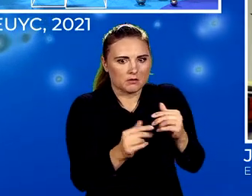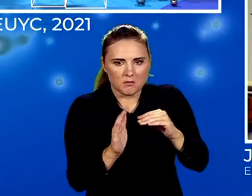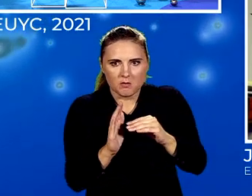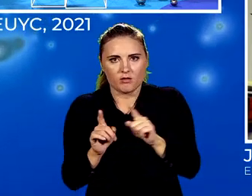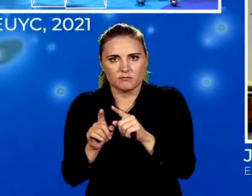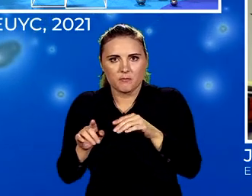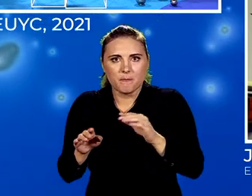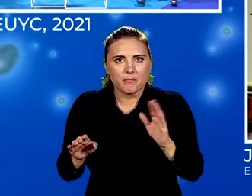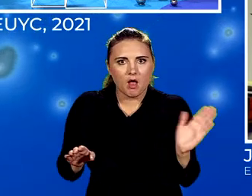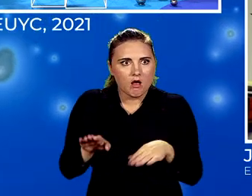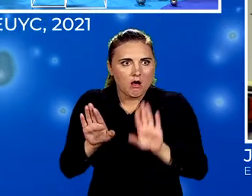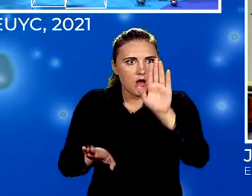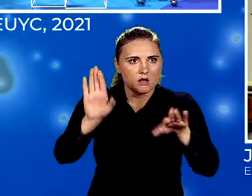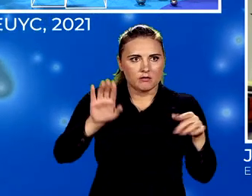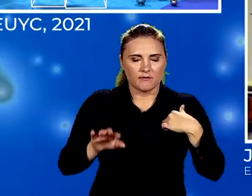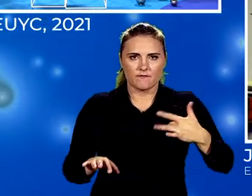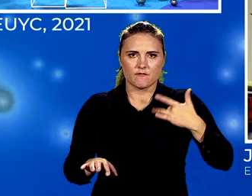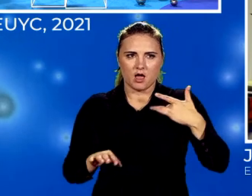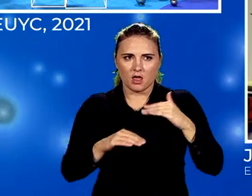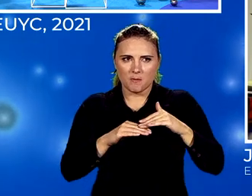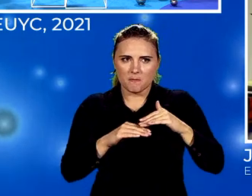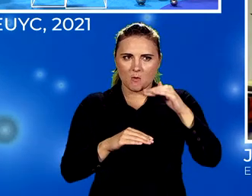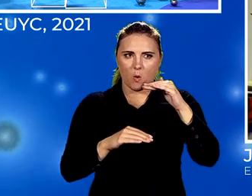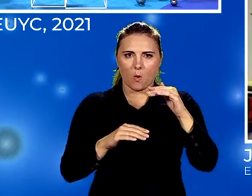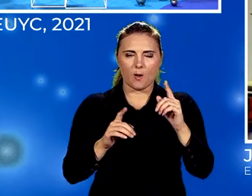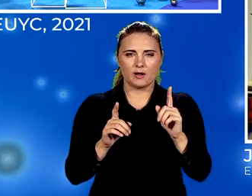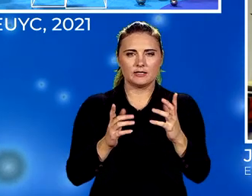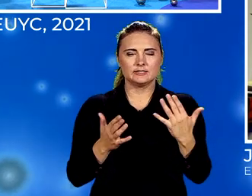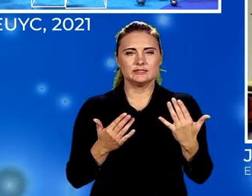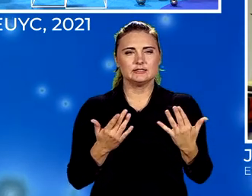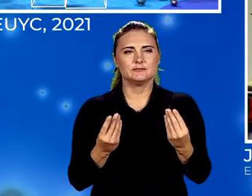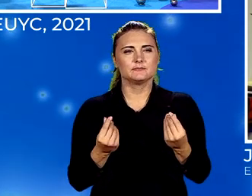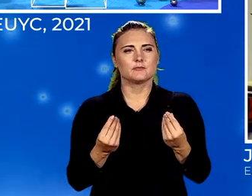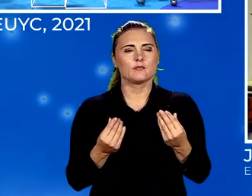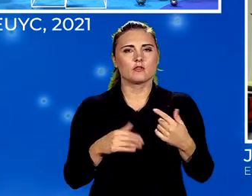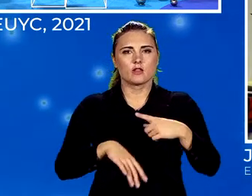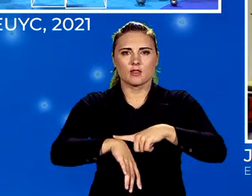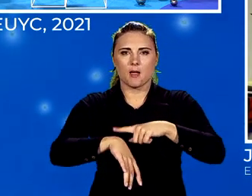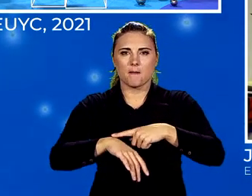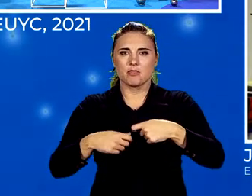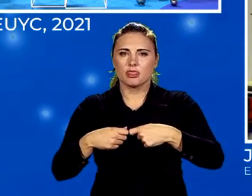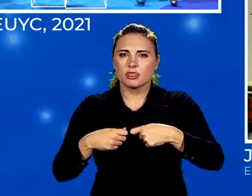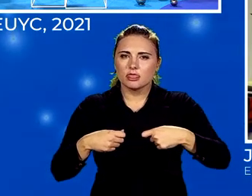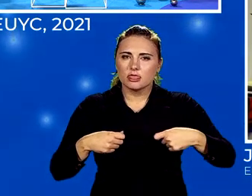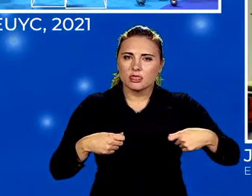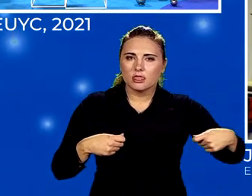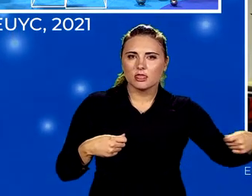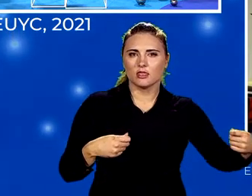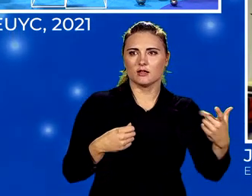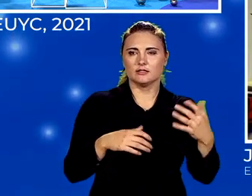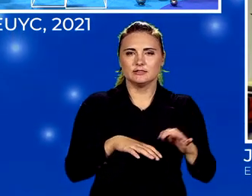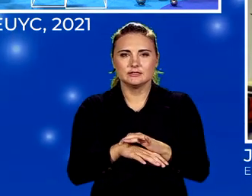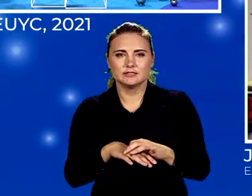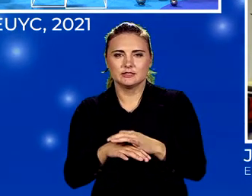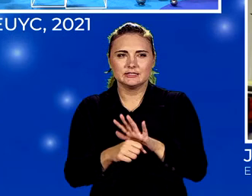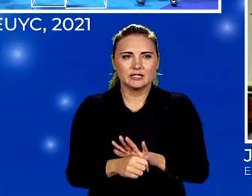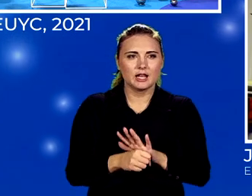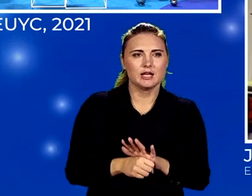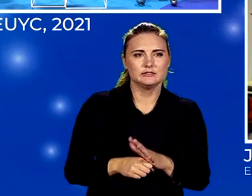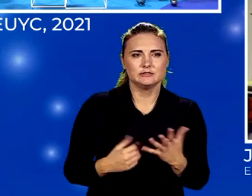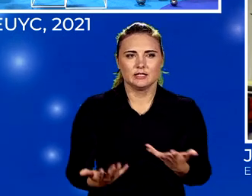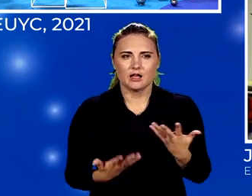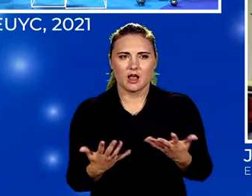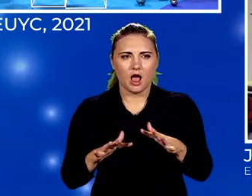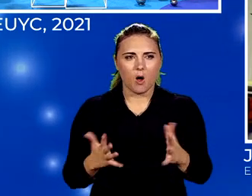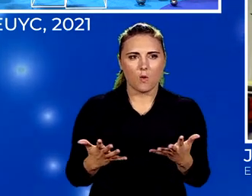that it's taking such a long time, and that even with these